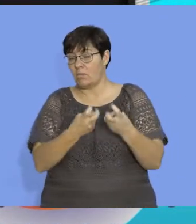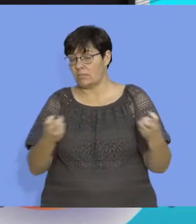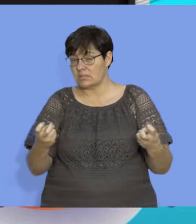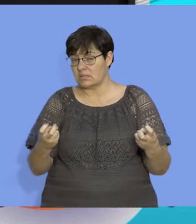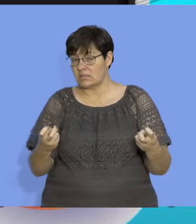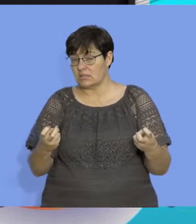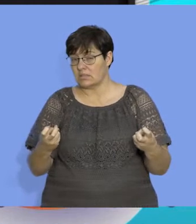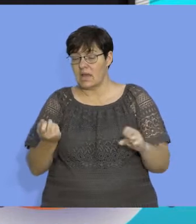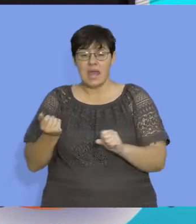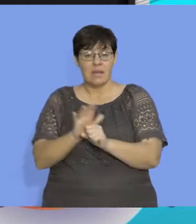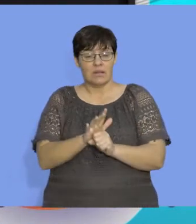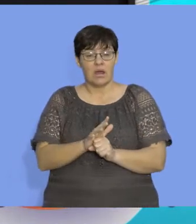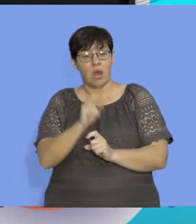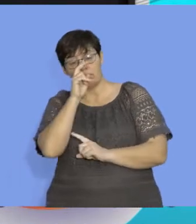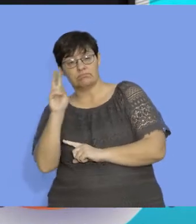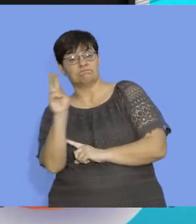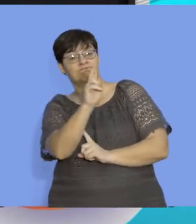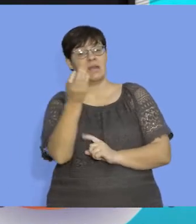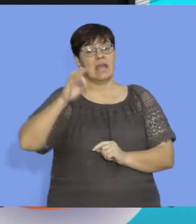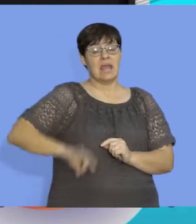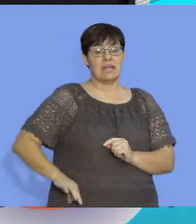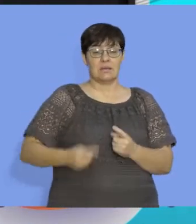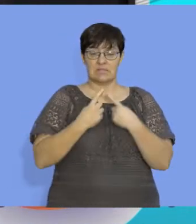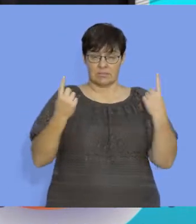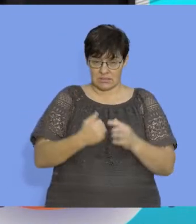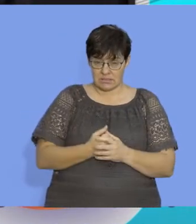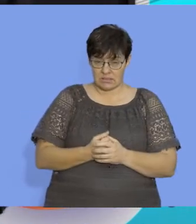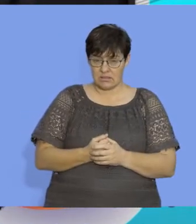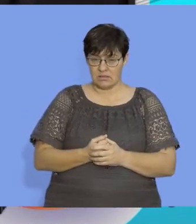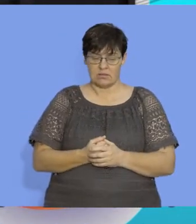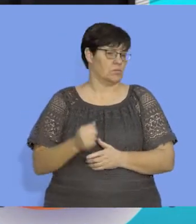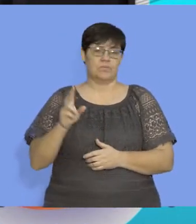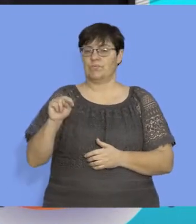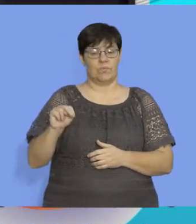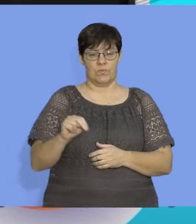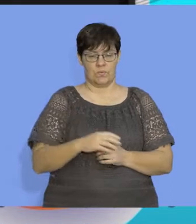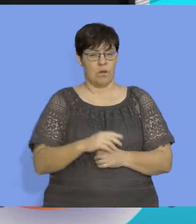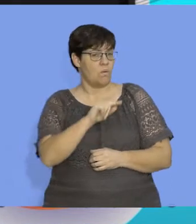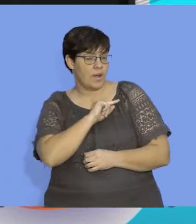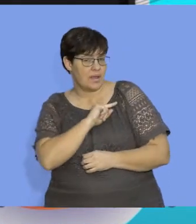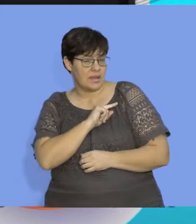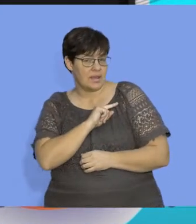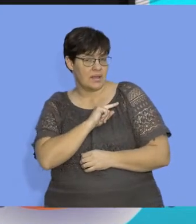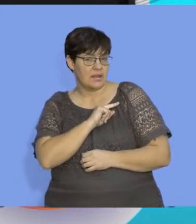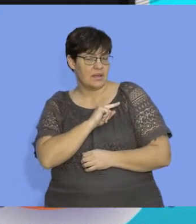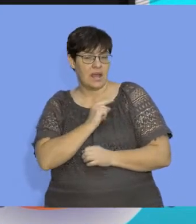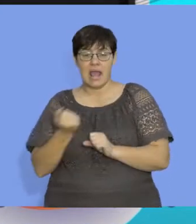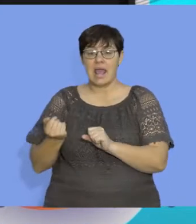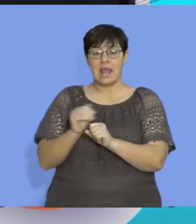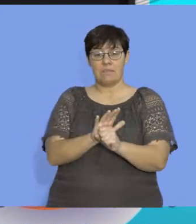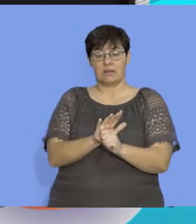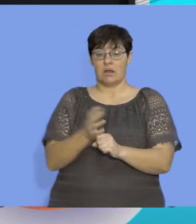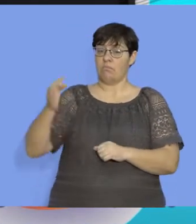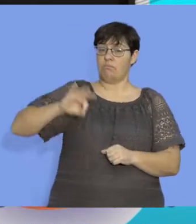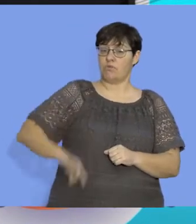my projected income statement? Then the answer is an emphatic no. Why? Because there's no impact on my profits per